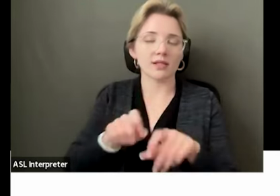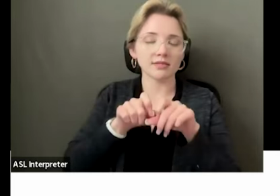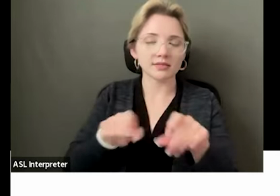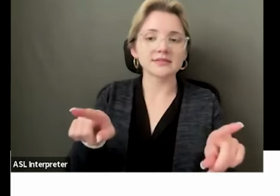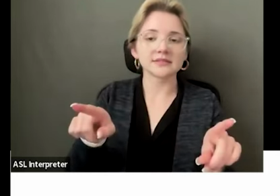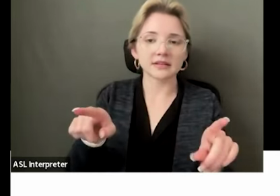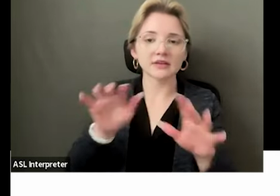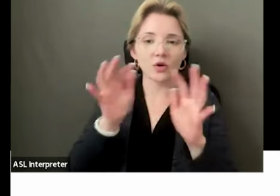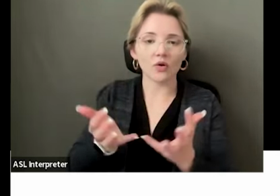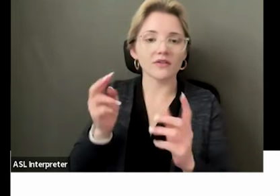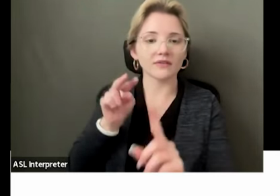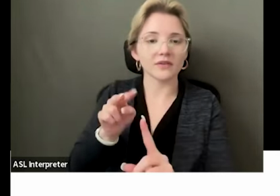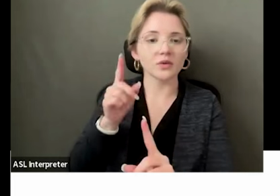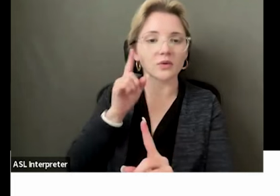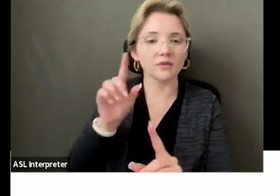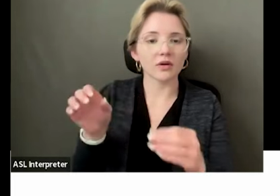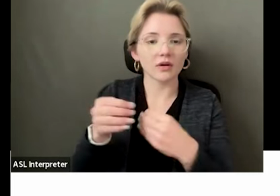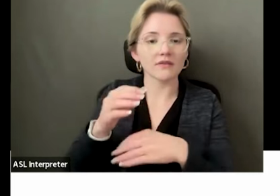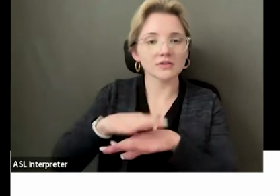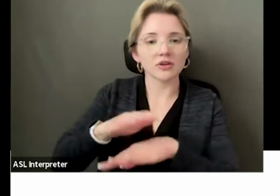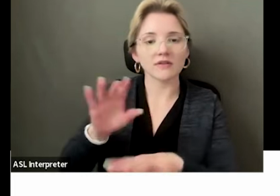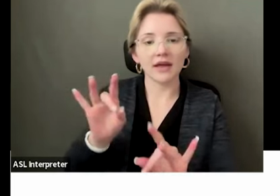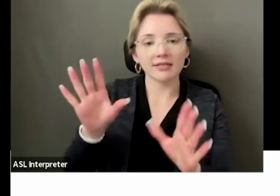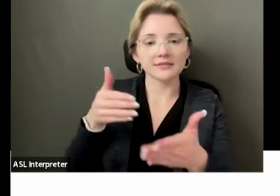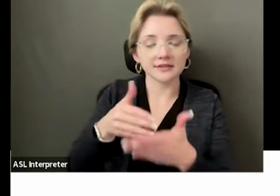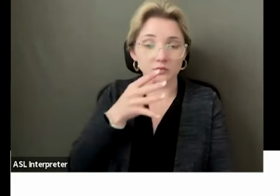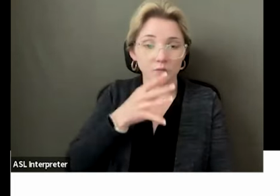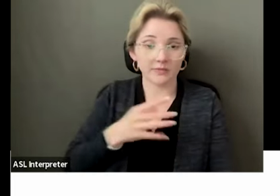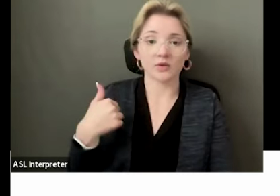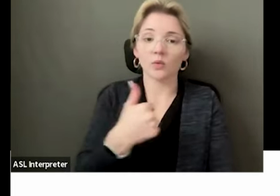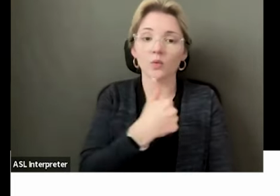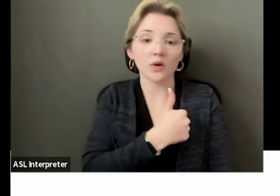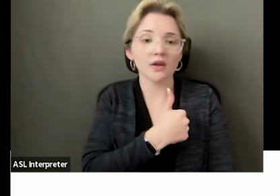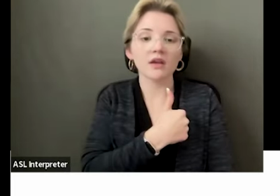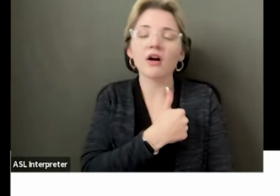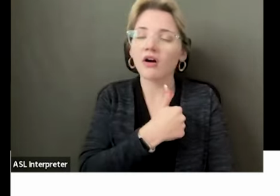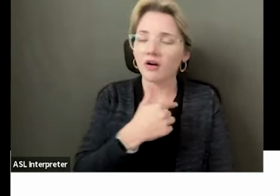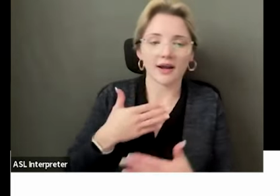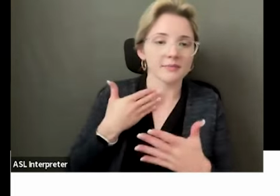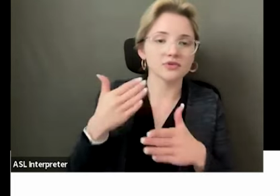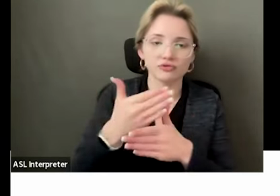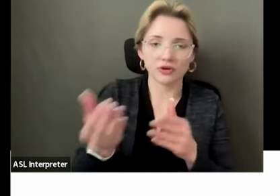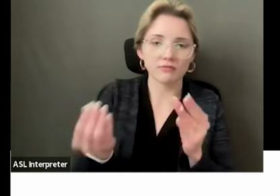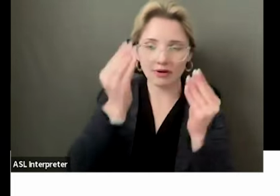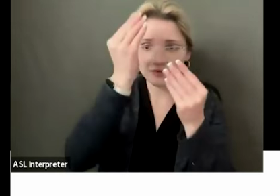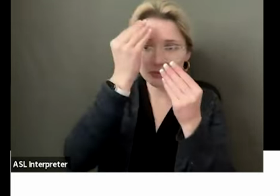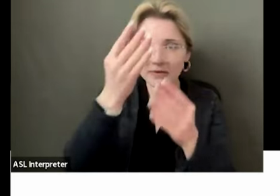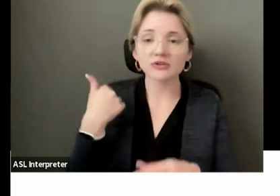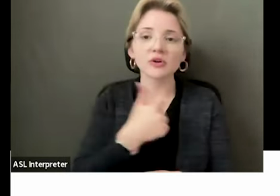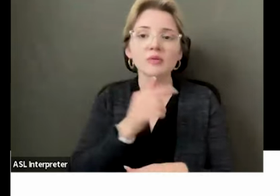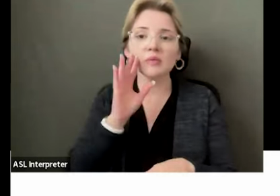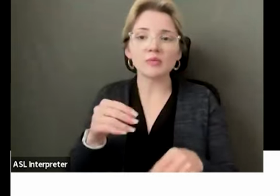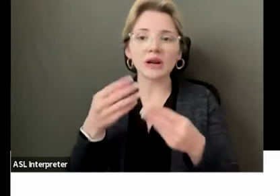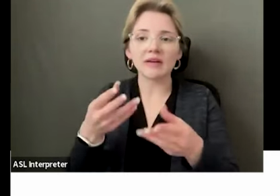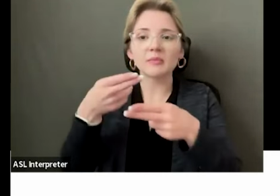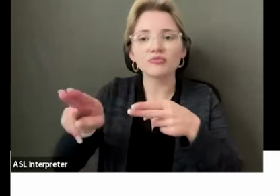which is still fairly new, but we're happy to share some insight on that. We'll also provide a very brief history